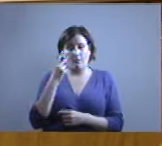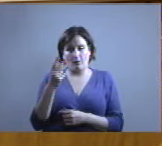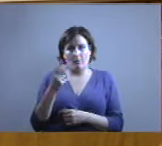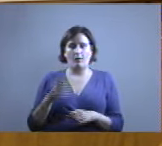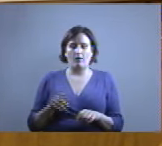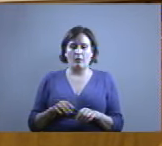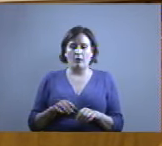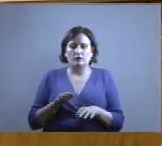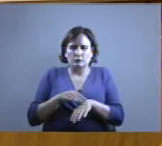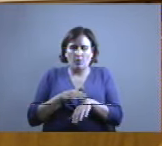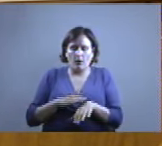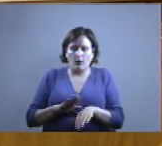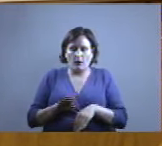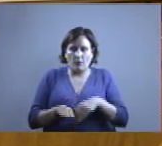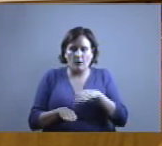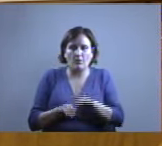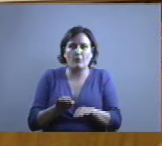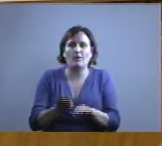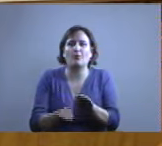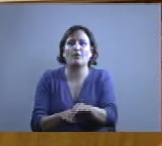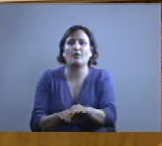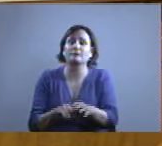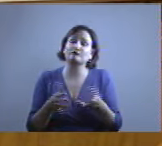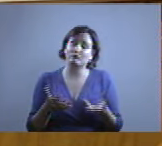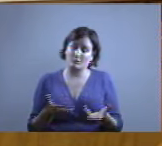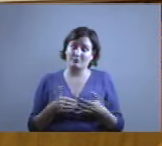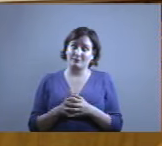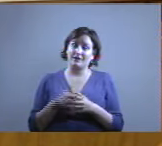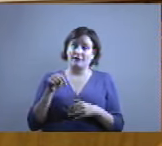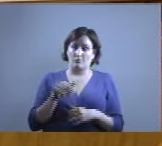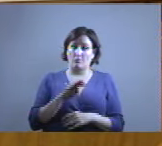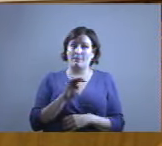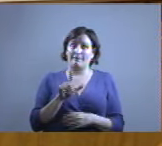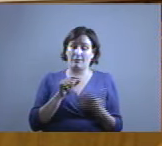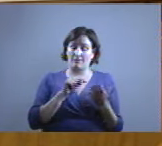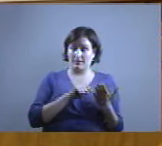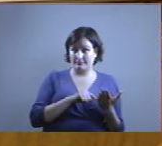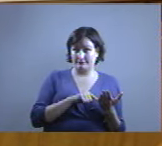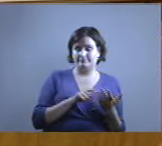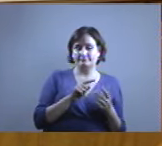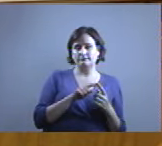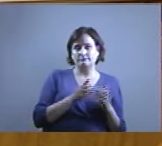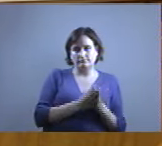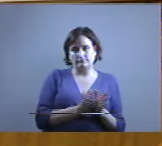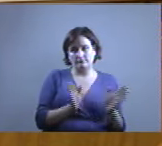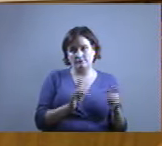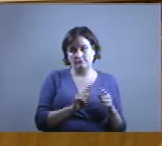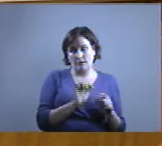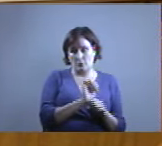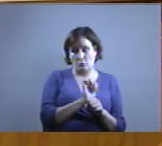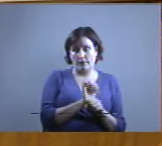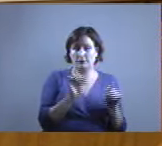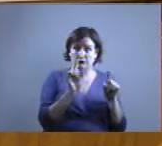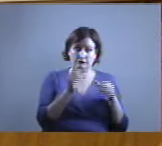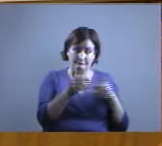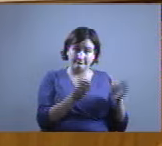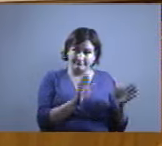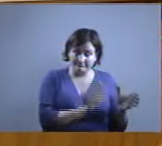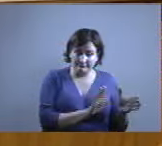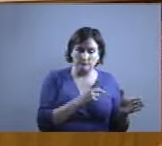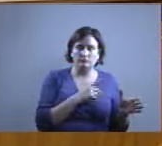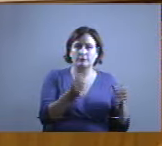stones. So I'm tabling this afternoon this bill, which has two legs: employment in special economic zones to hire workers